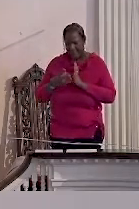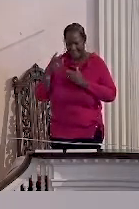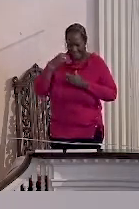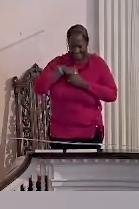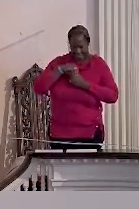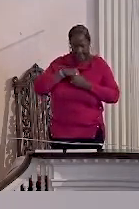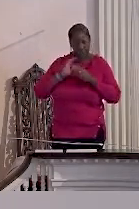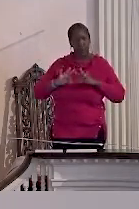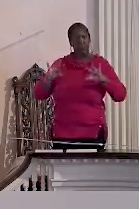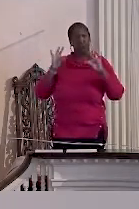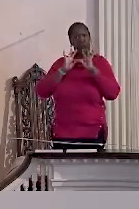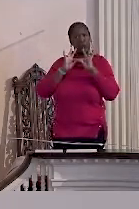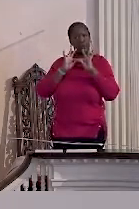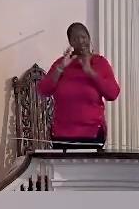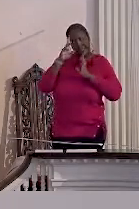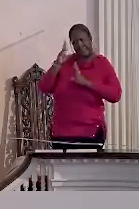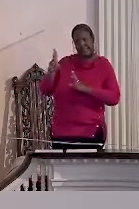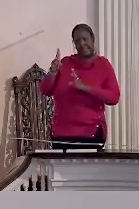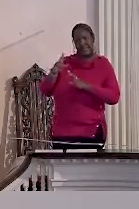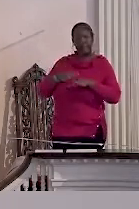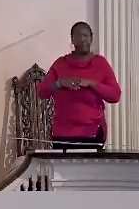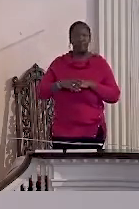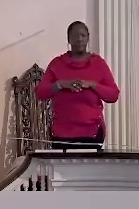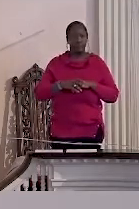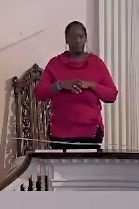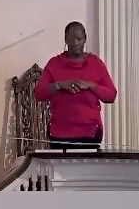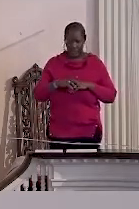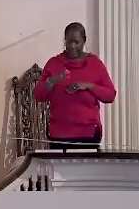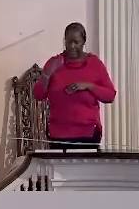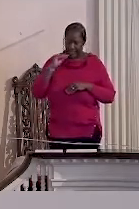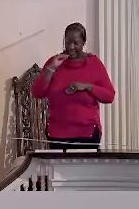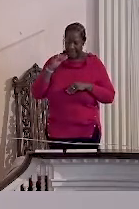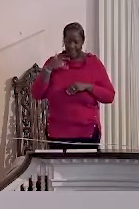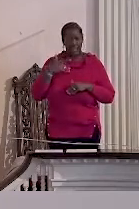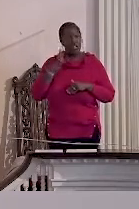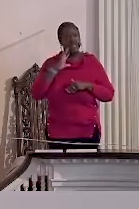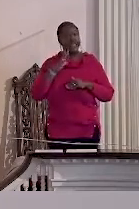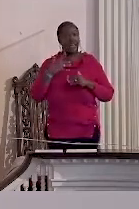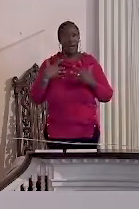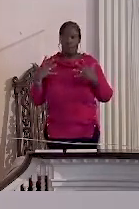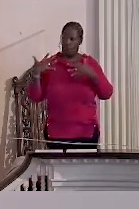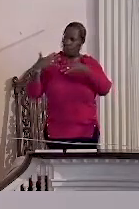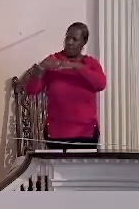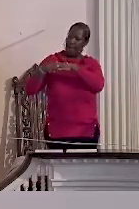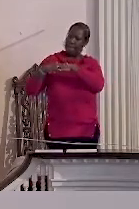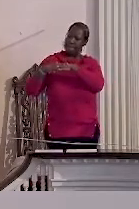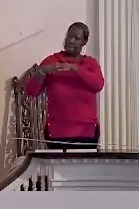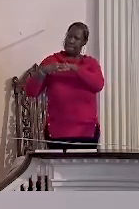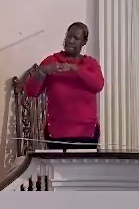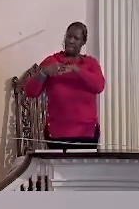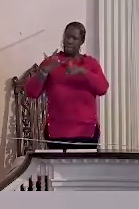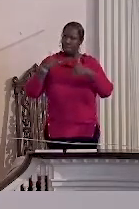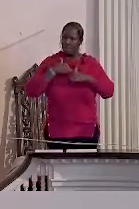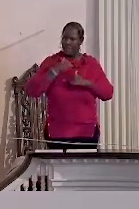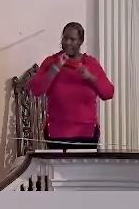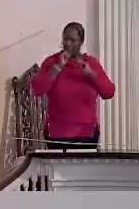and dignity. And if there's an interdependent web, and we didn't just make it